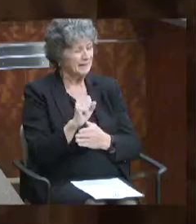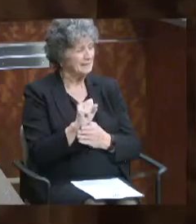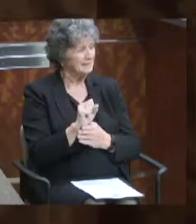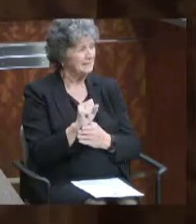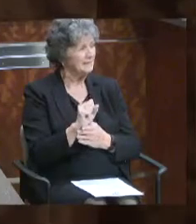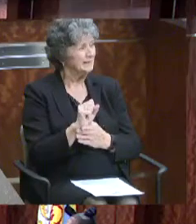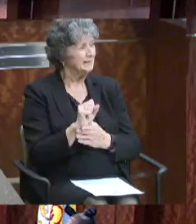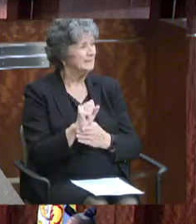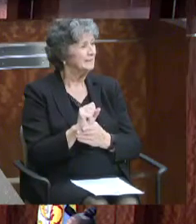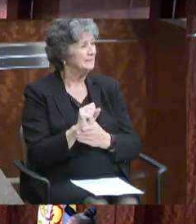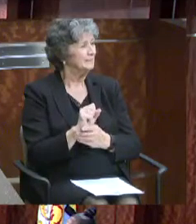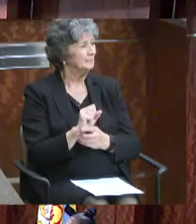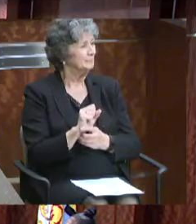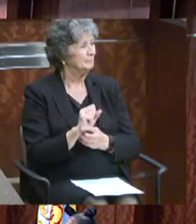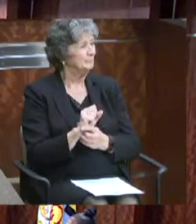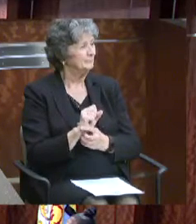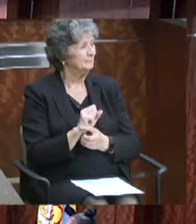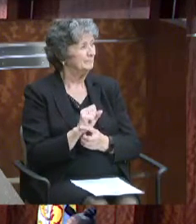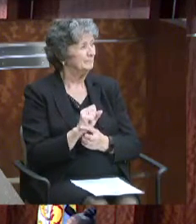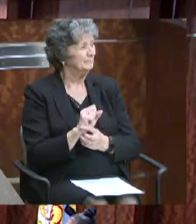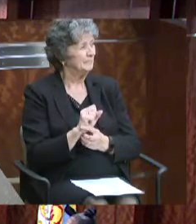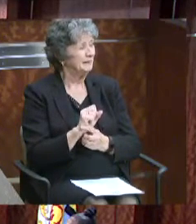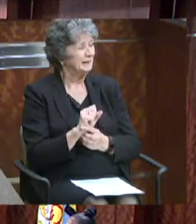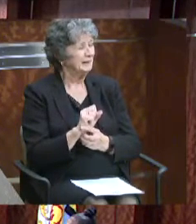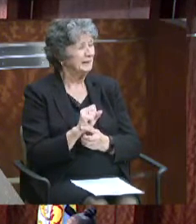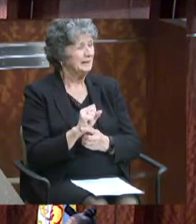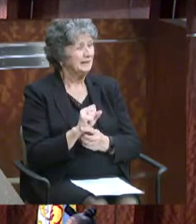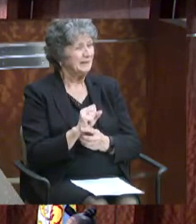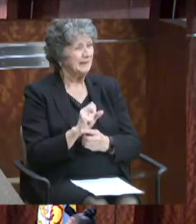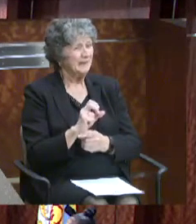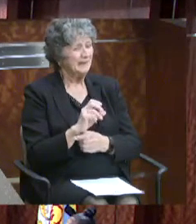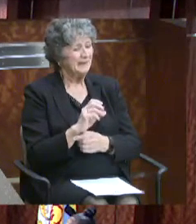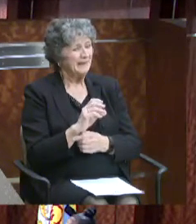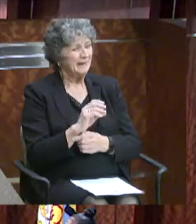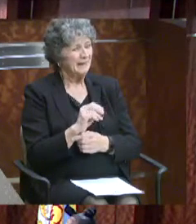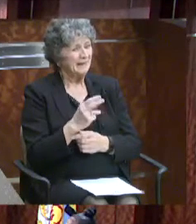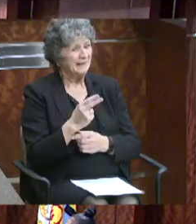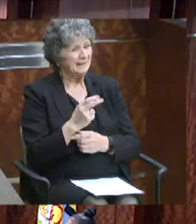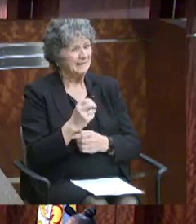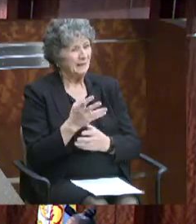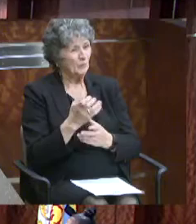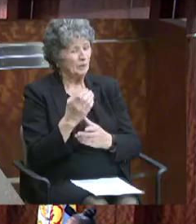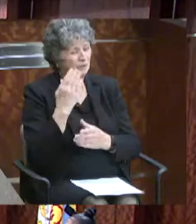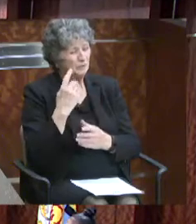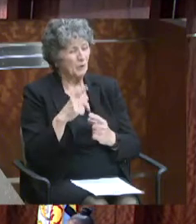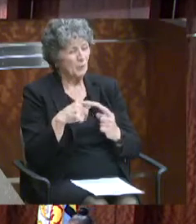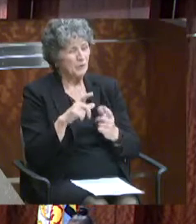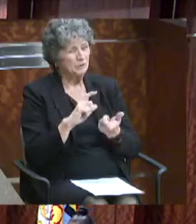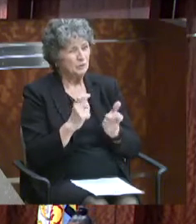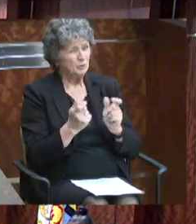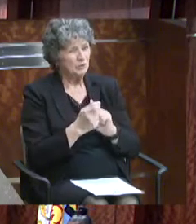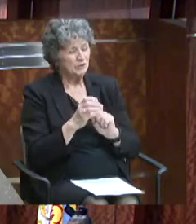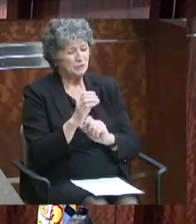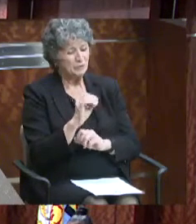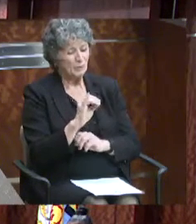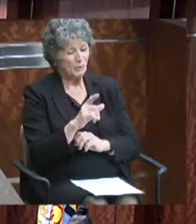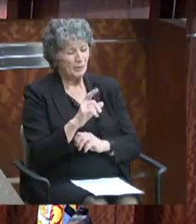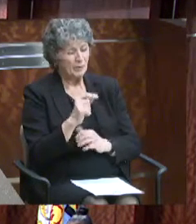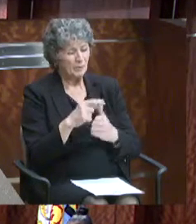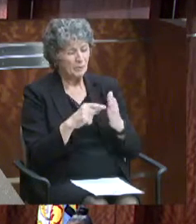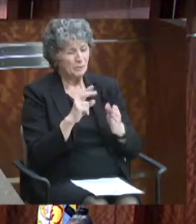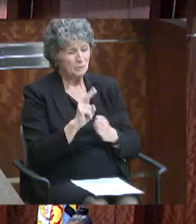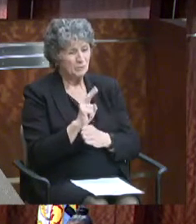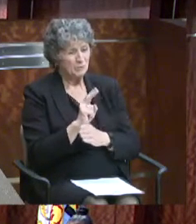flathead? I think he did. Yes. And he wanted to know, when does he change the oil and what does he use in it? So it was a good